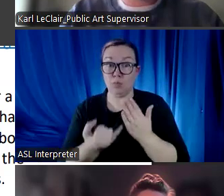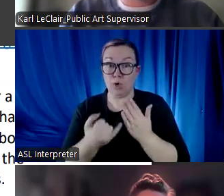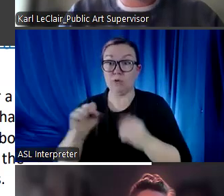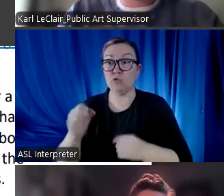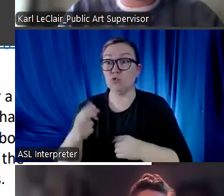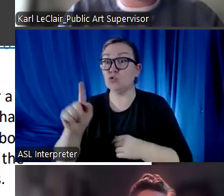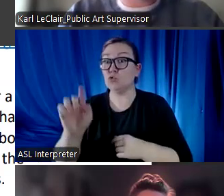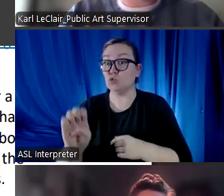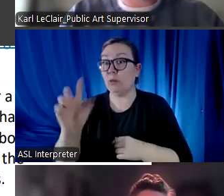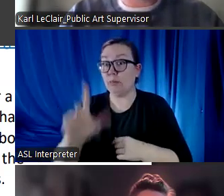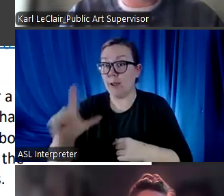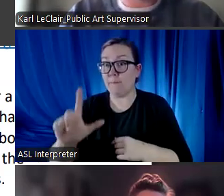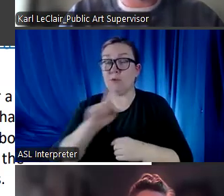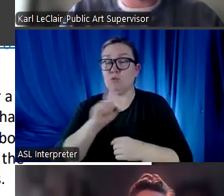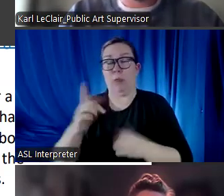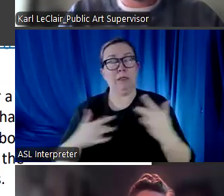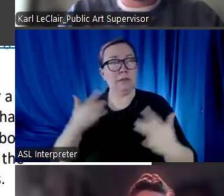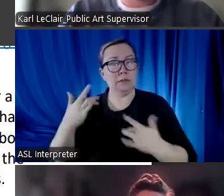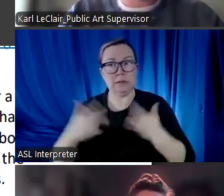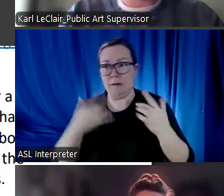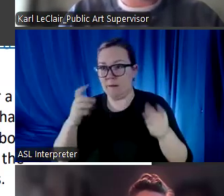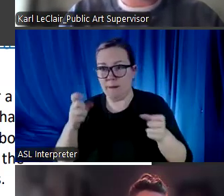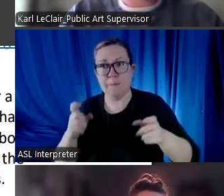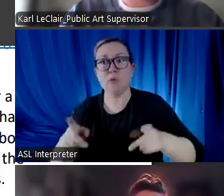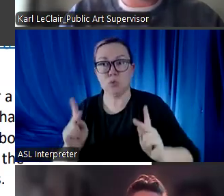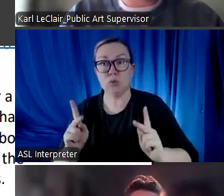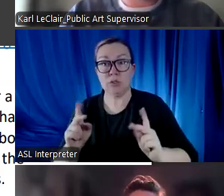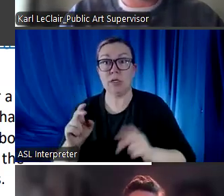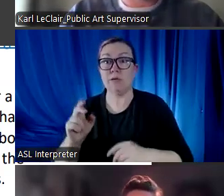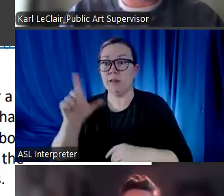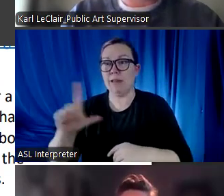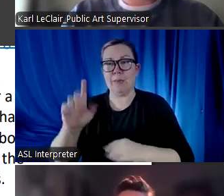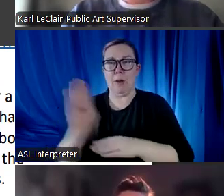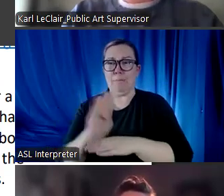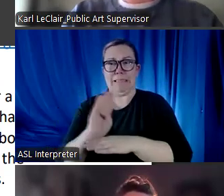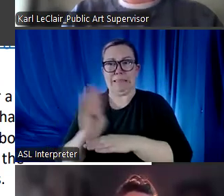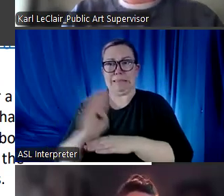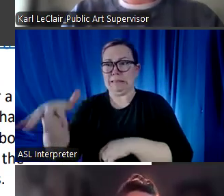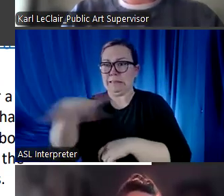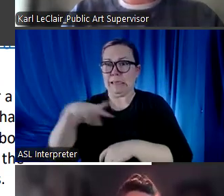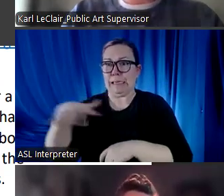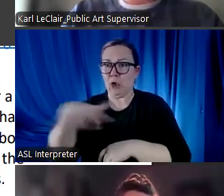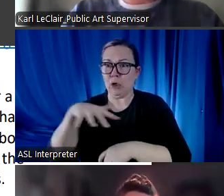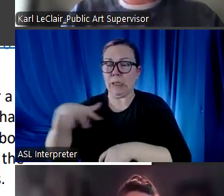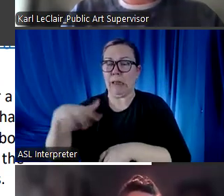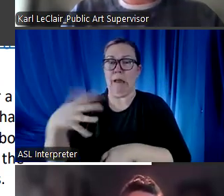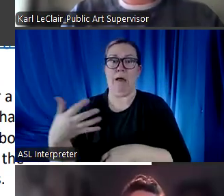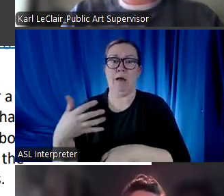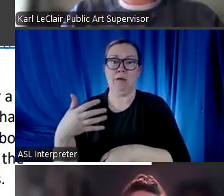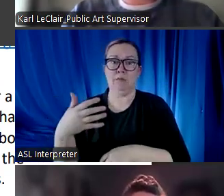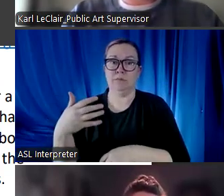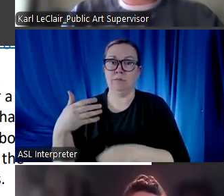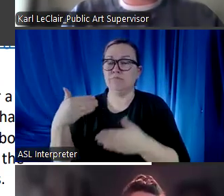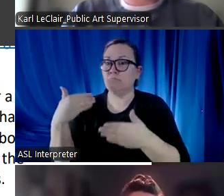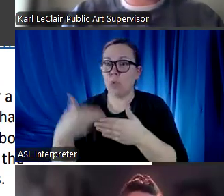is a really exciting opportunity. Shute Library is super busy location. It's located